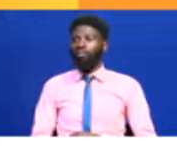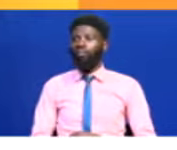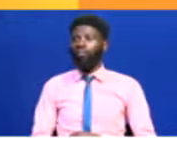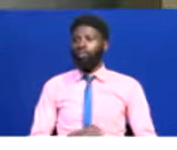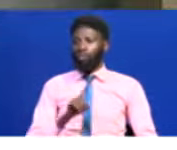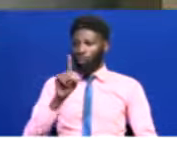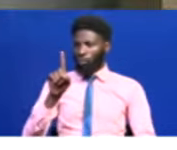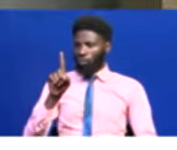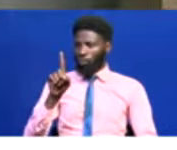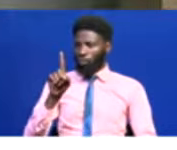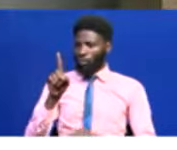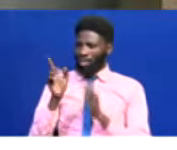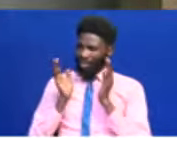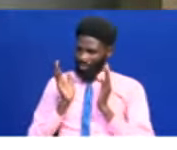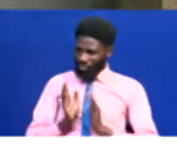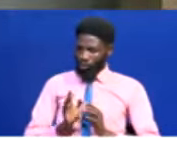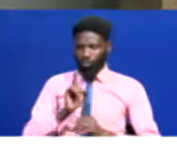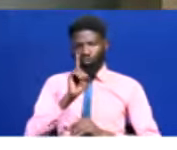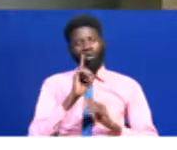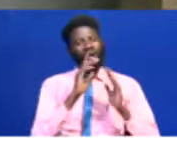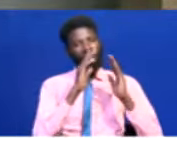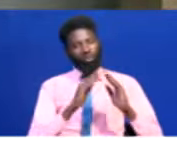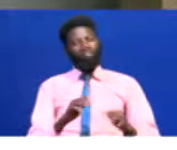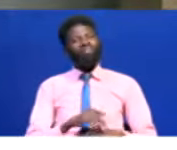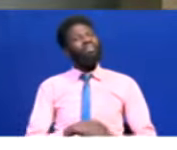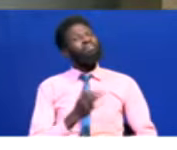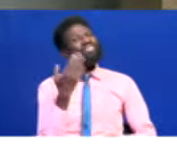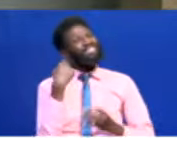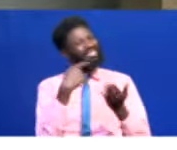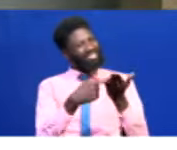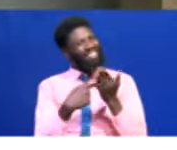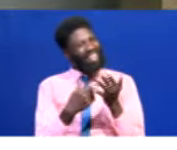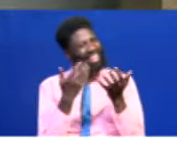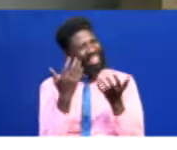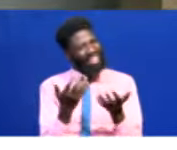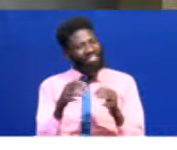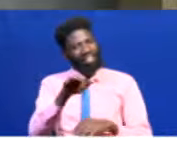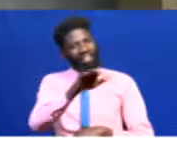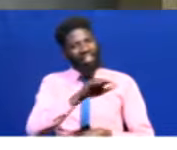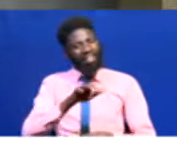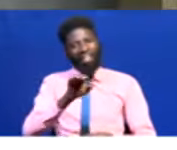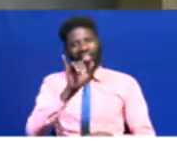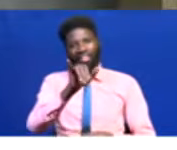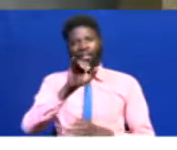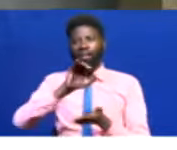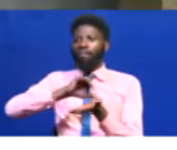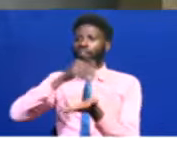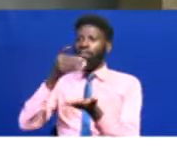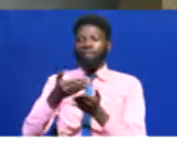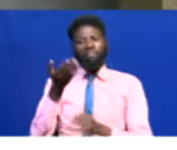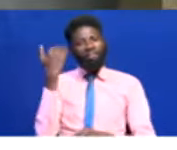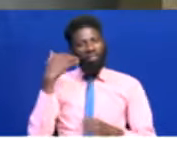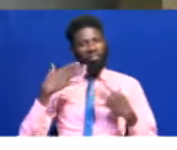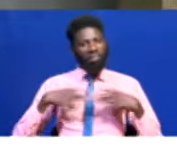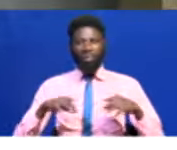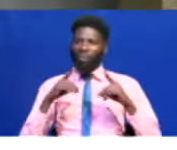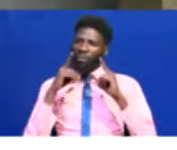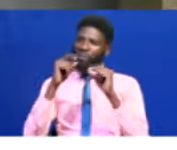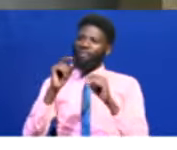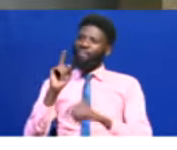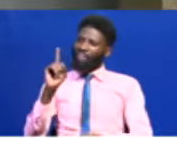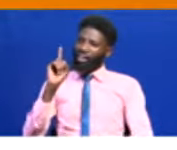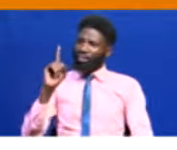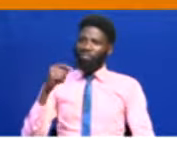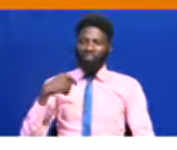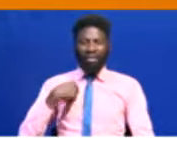one ID, one housing unit. Mm. Well, there was a lot of debate when it comes to this particular fund. The argument was, first,